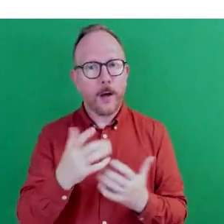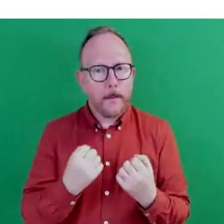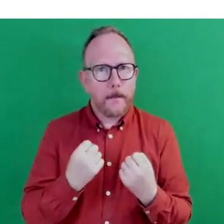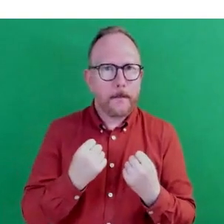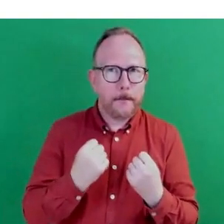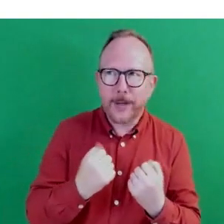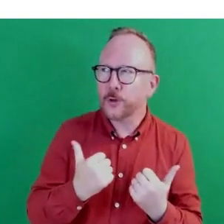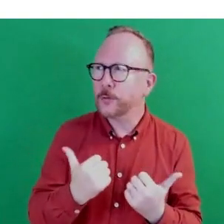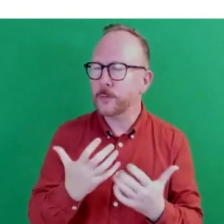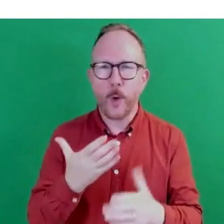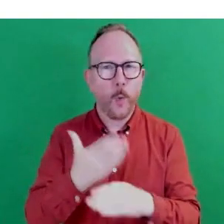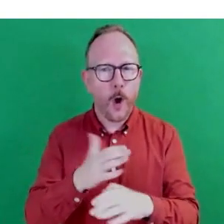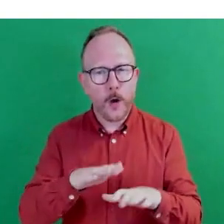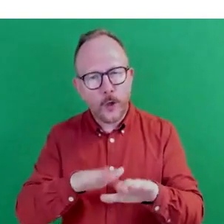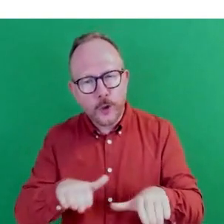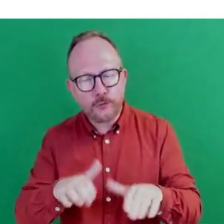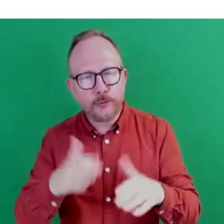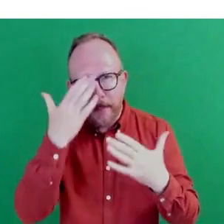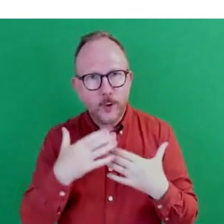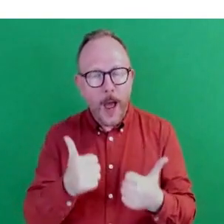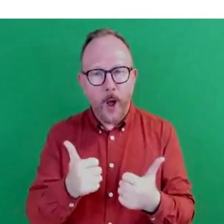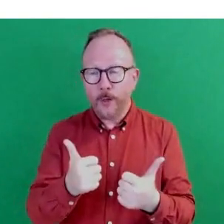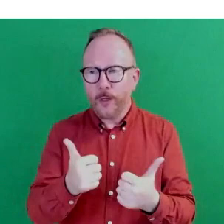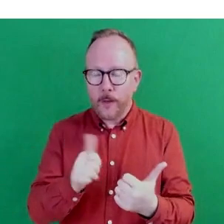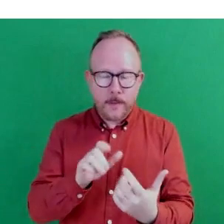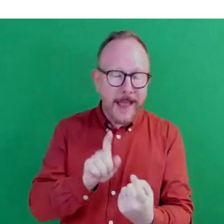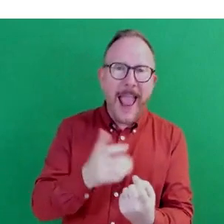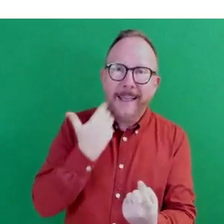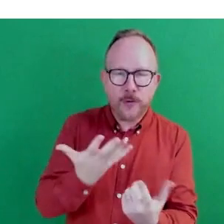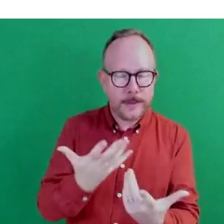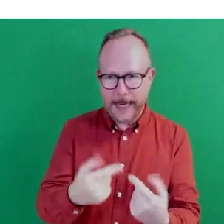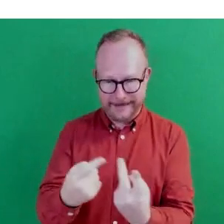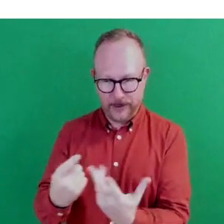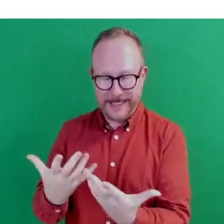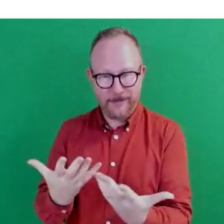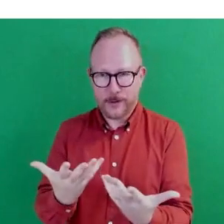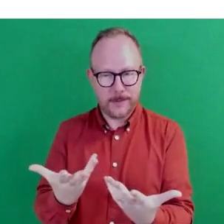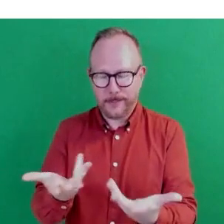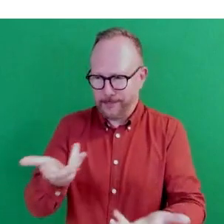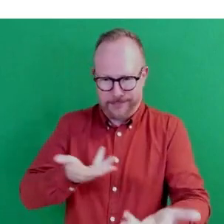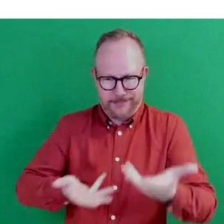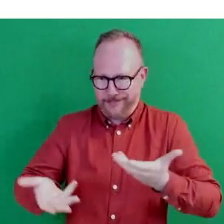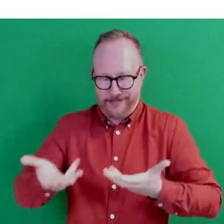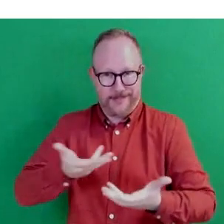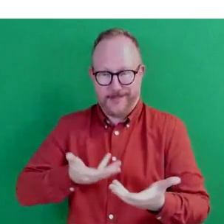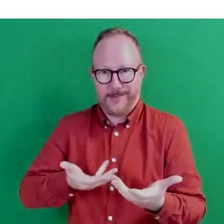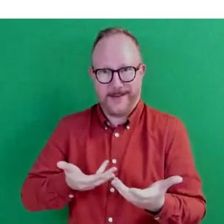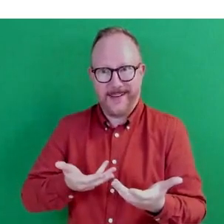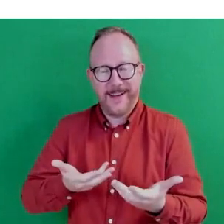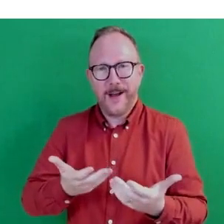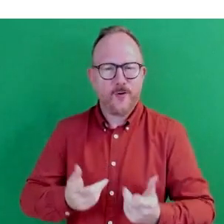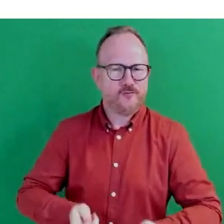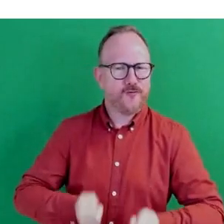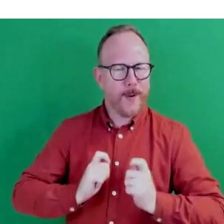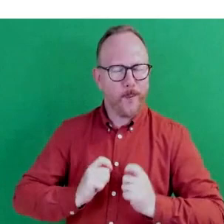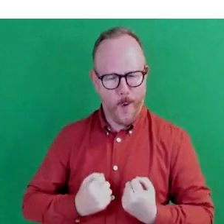health, every day is different. And I think for me, what's really rewarding is that the children themselves, you see that